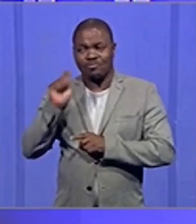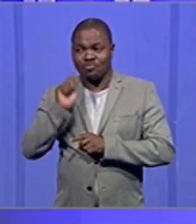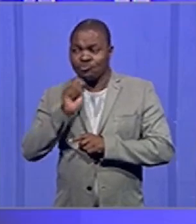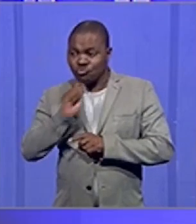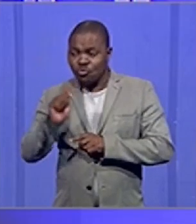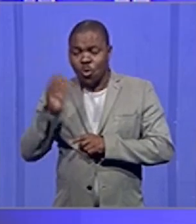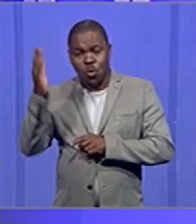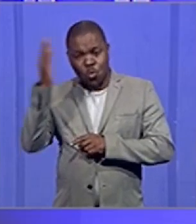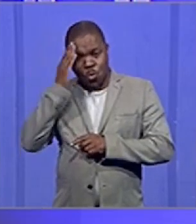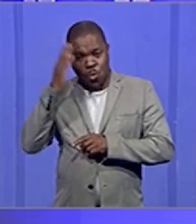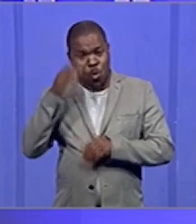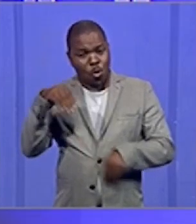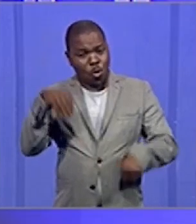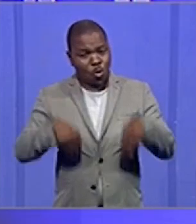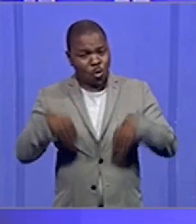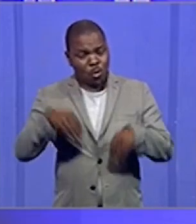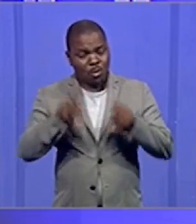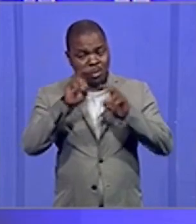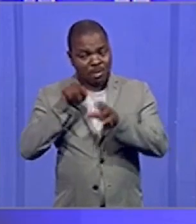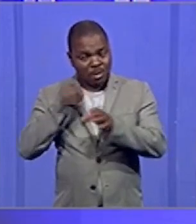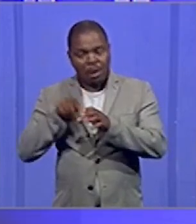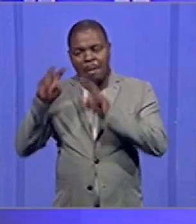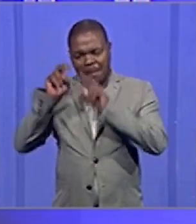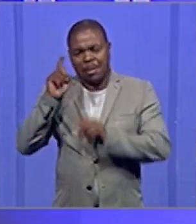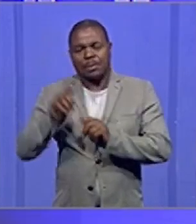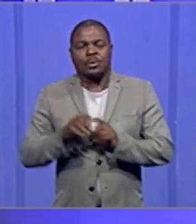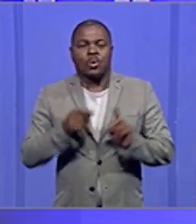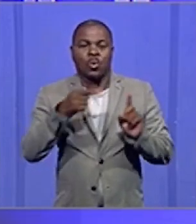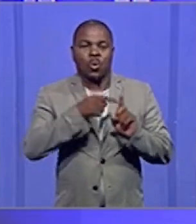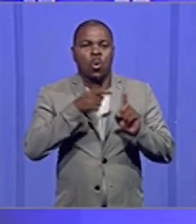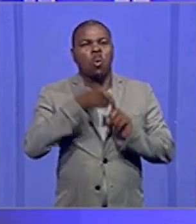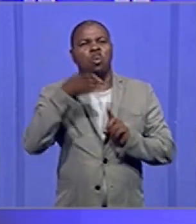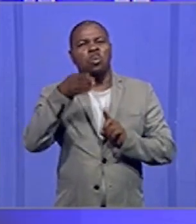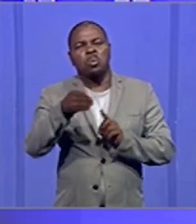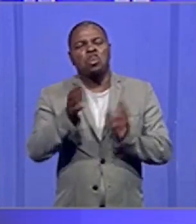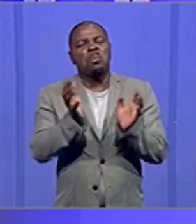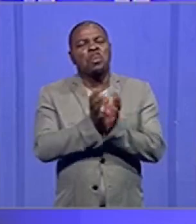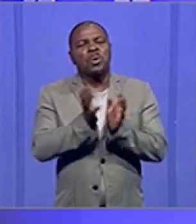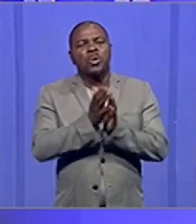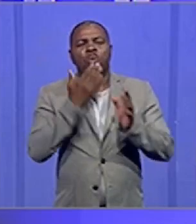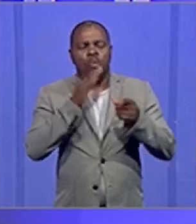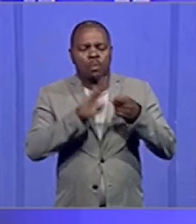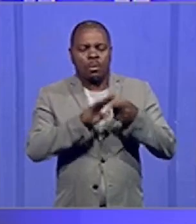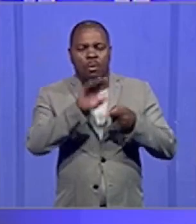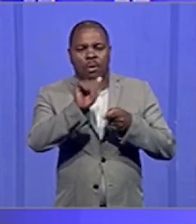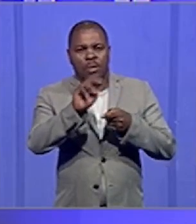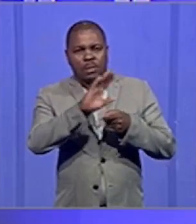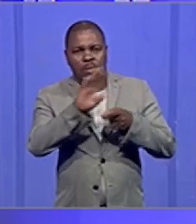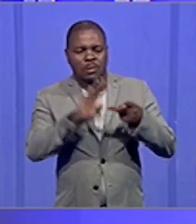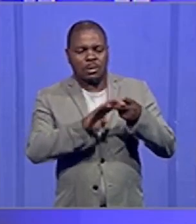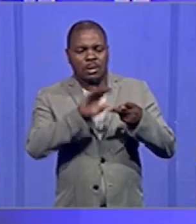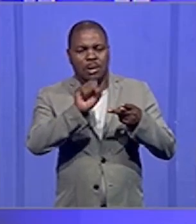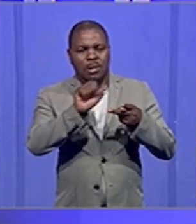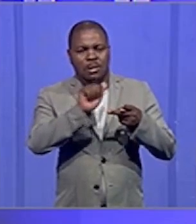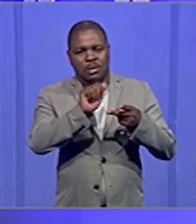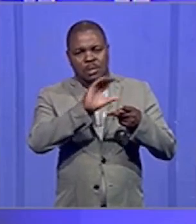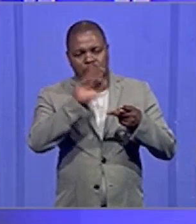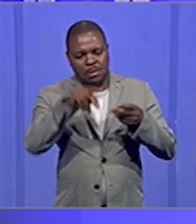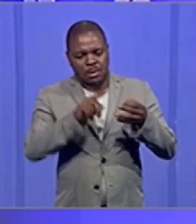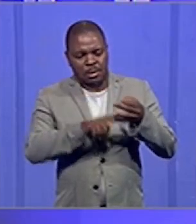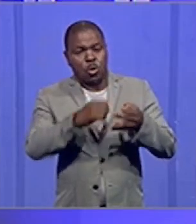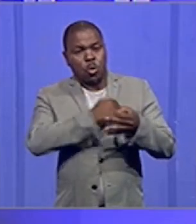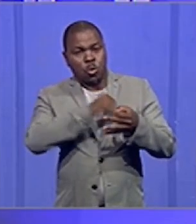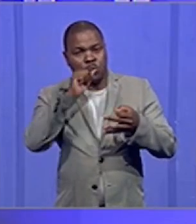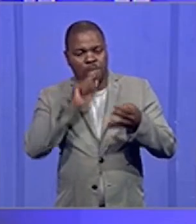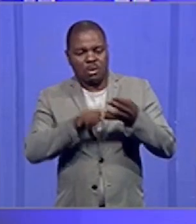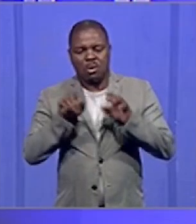tsebo ka diketsahalo tsa bobodu ka hara Eskom. Mapaila o buile sena kopanong ya boetapele ba ANC, SACP le COSATU le